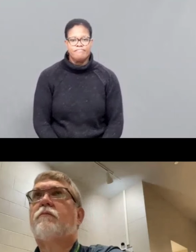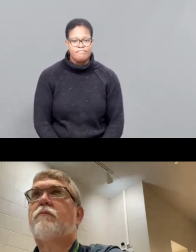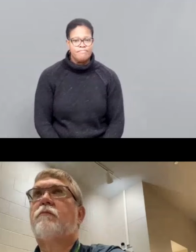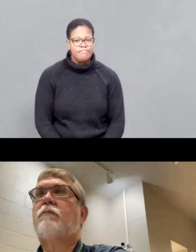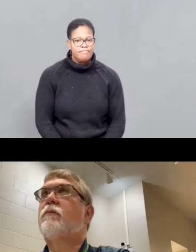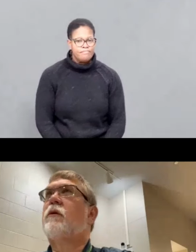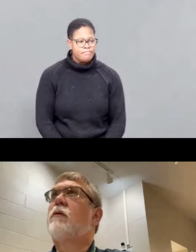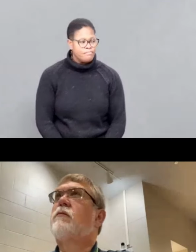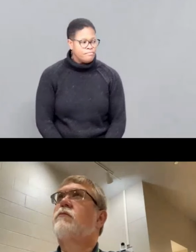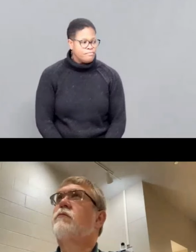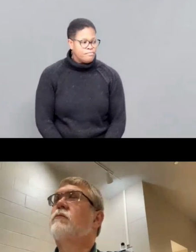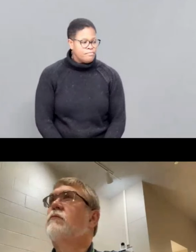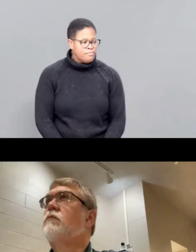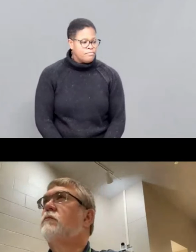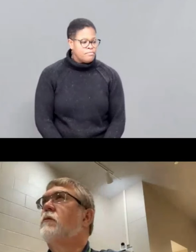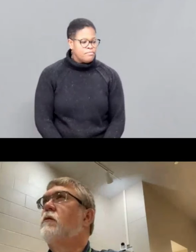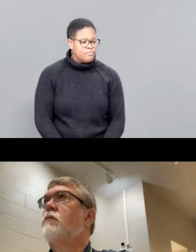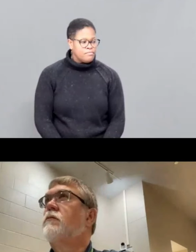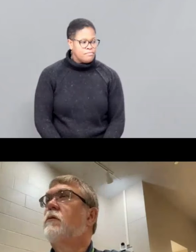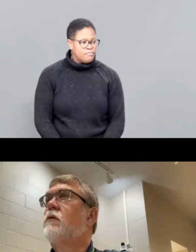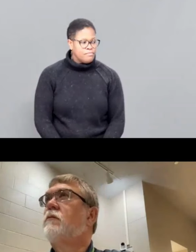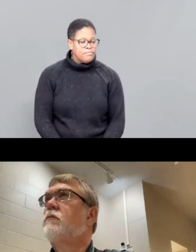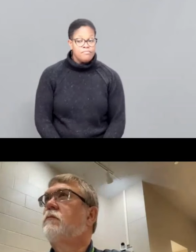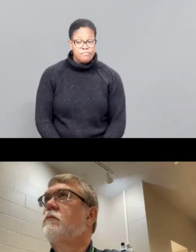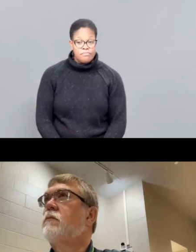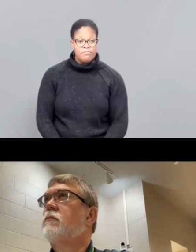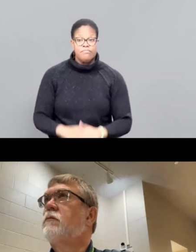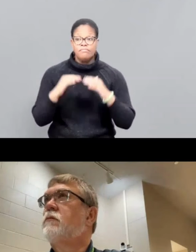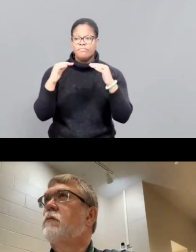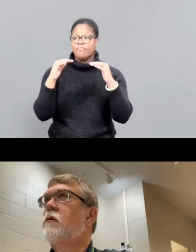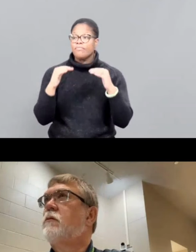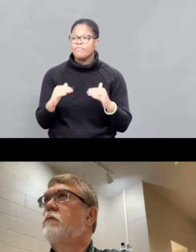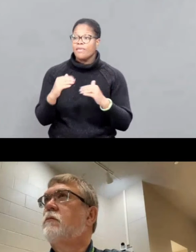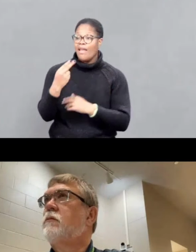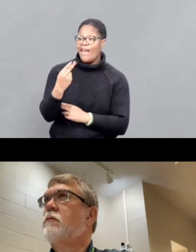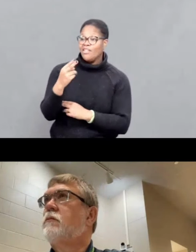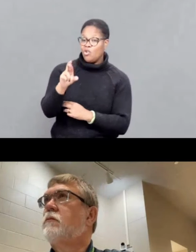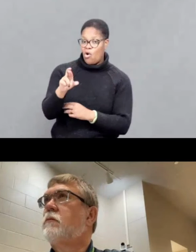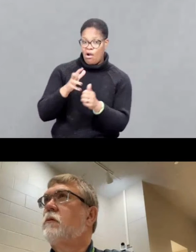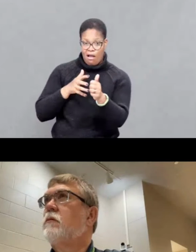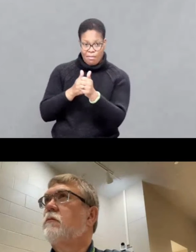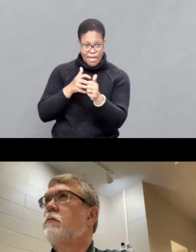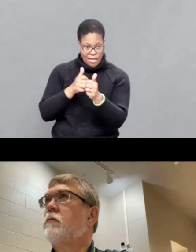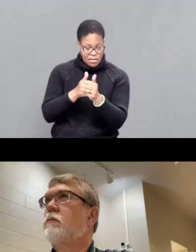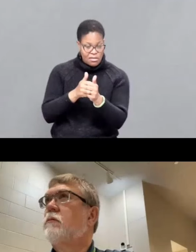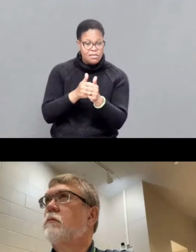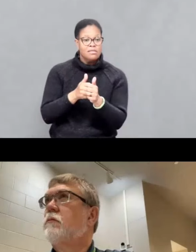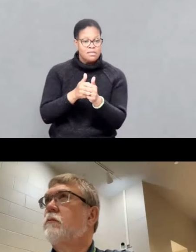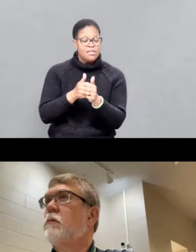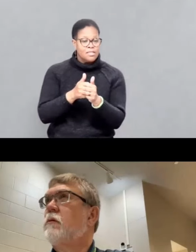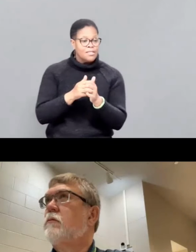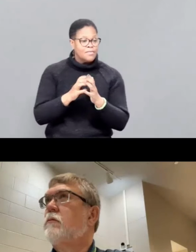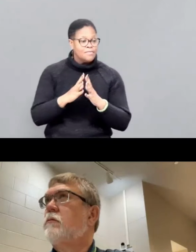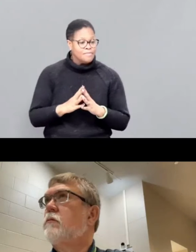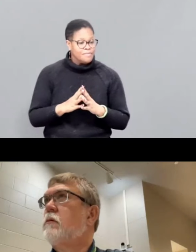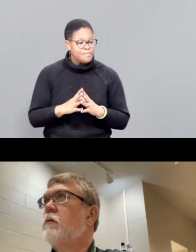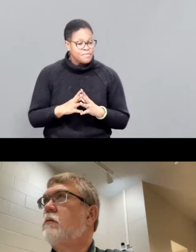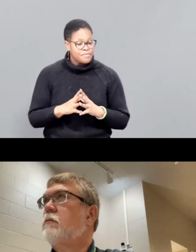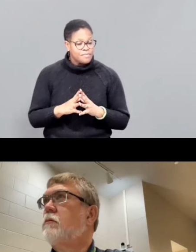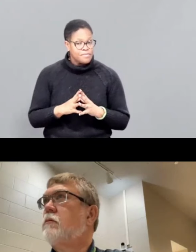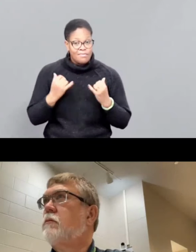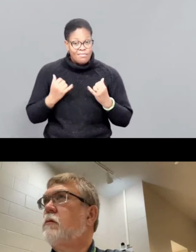And then for HR updates, We are in the